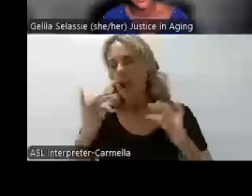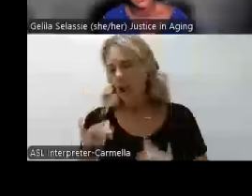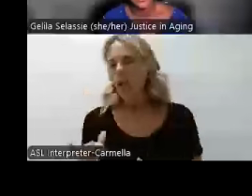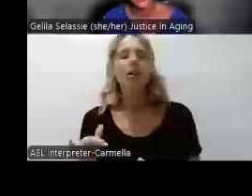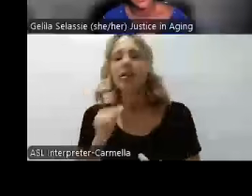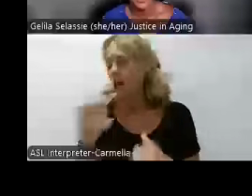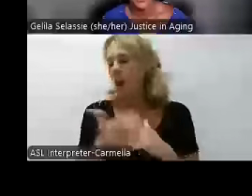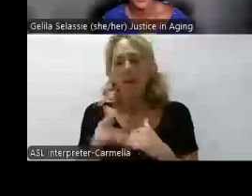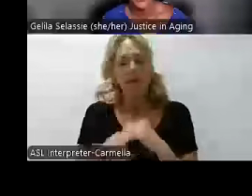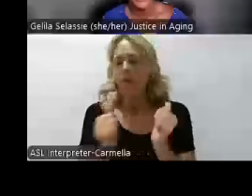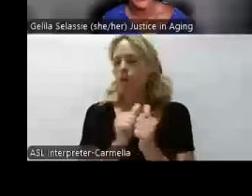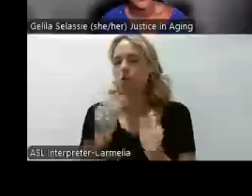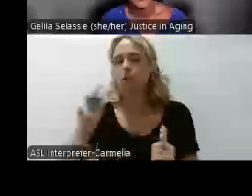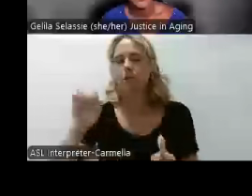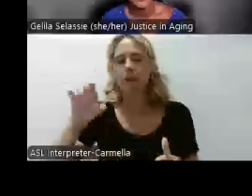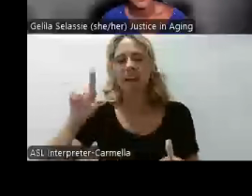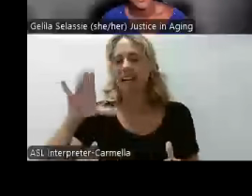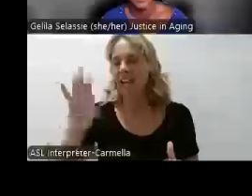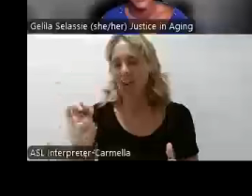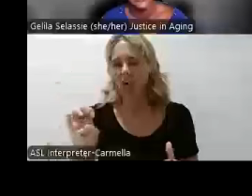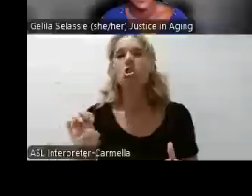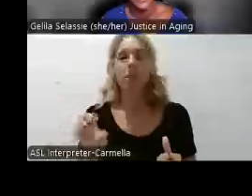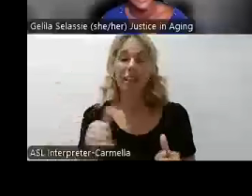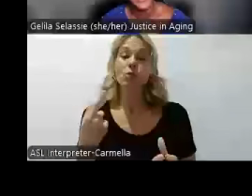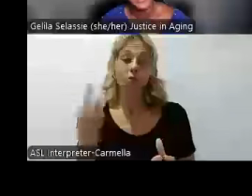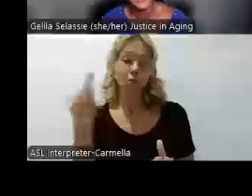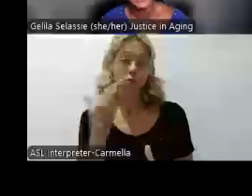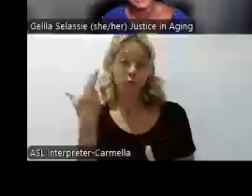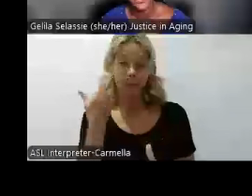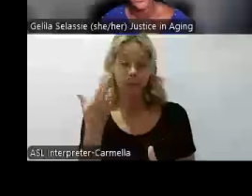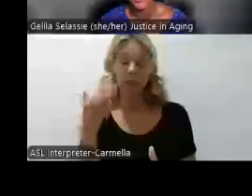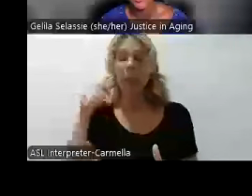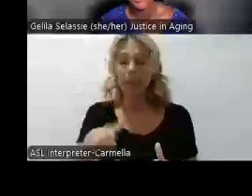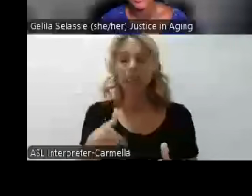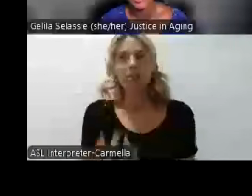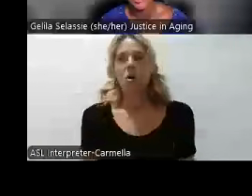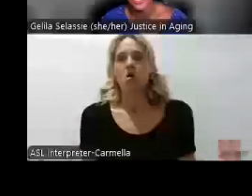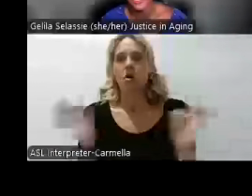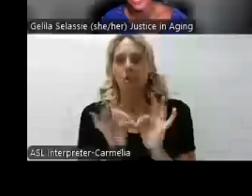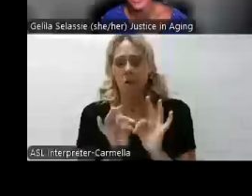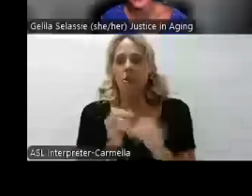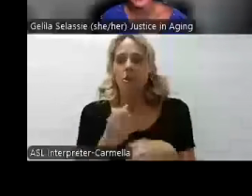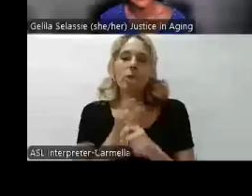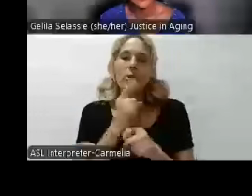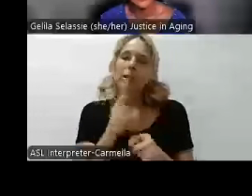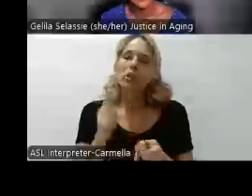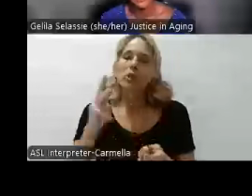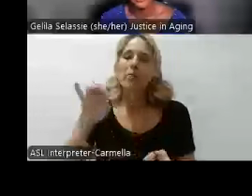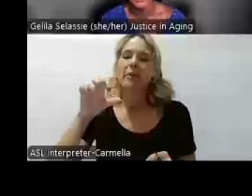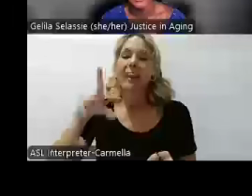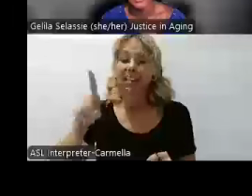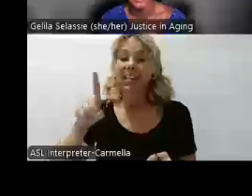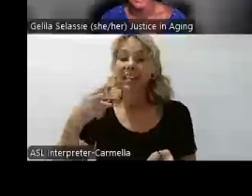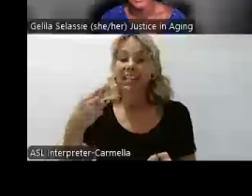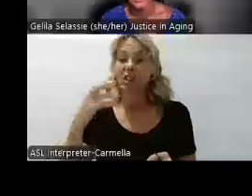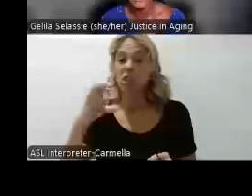not available under Medicare. So that's one reason why this is so important, to make sure that Medicaid HCBS is